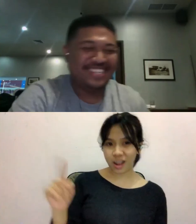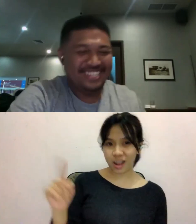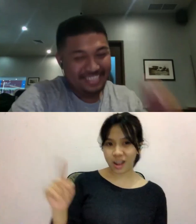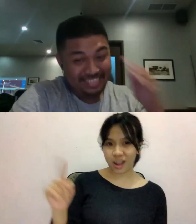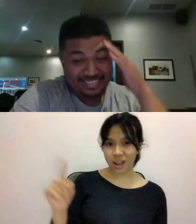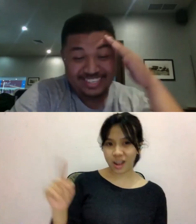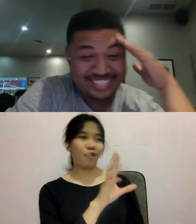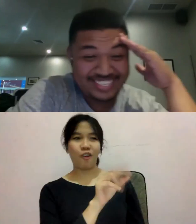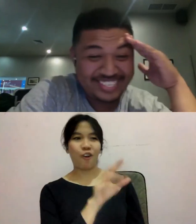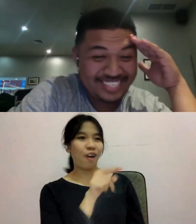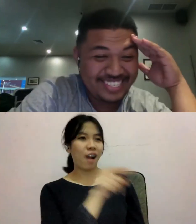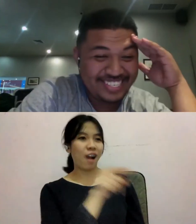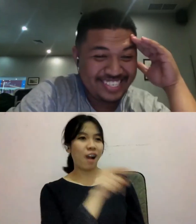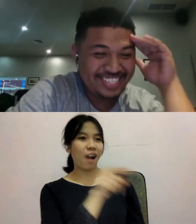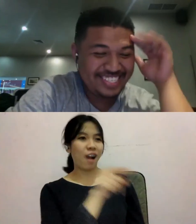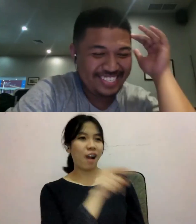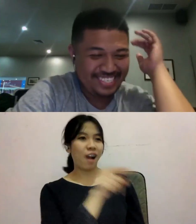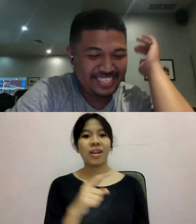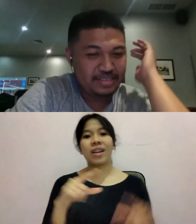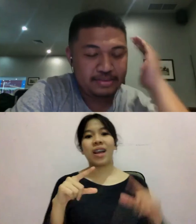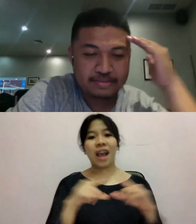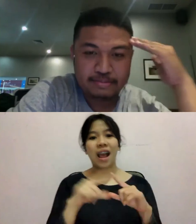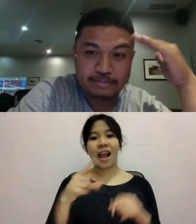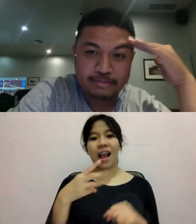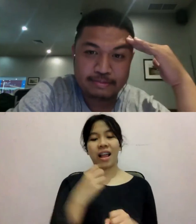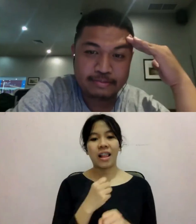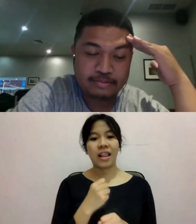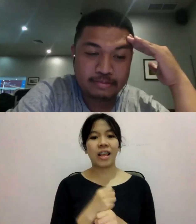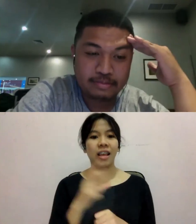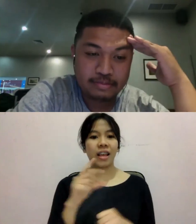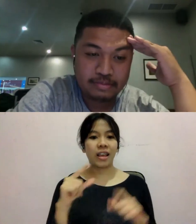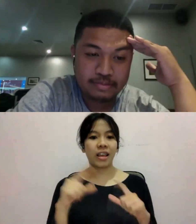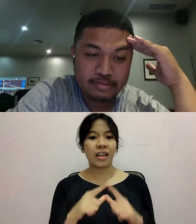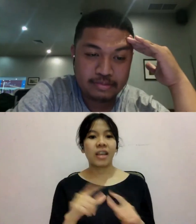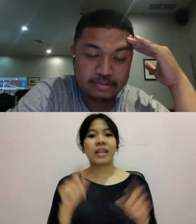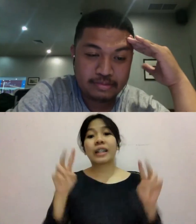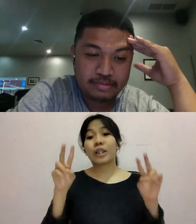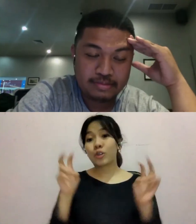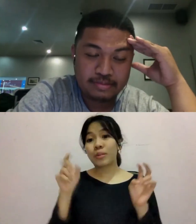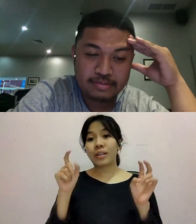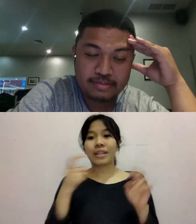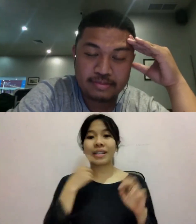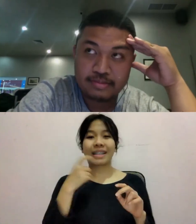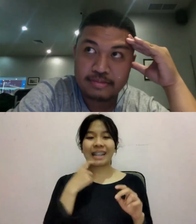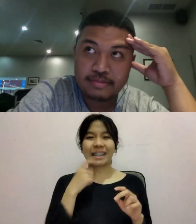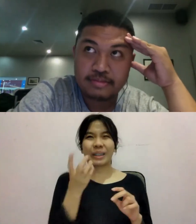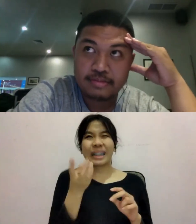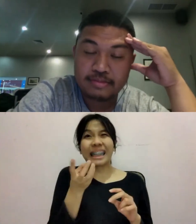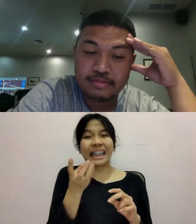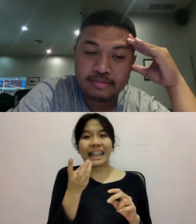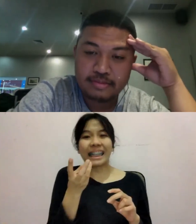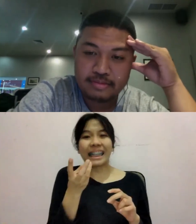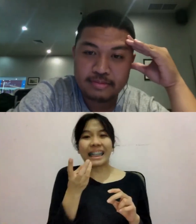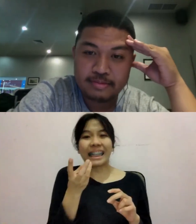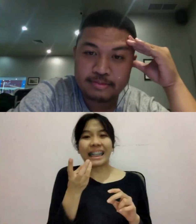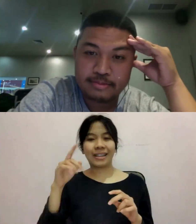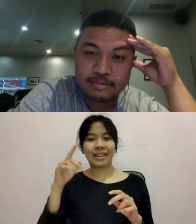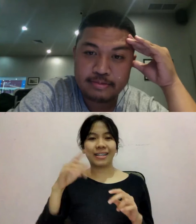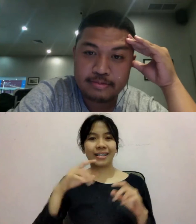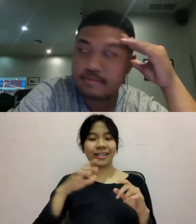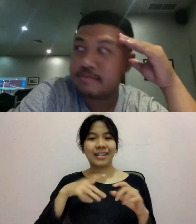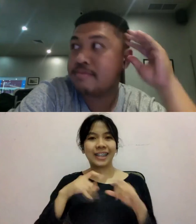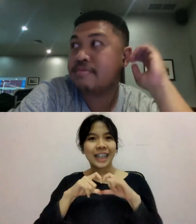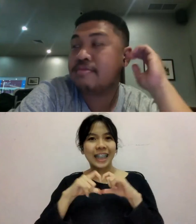I think there are lots of things crazy, irrational things that I did in the